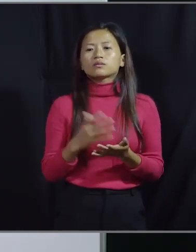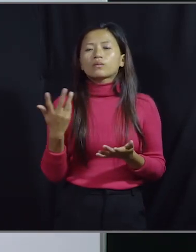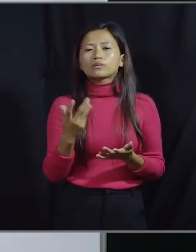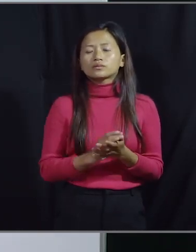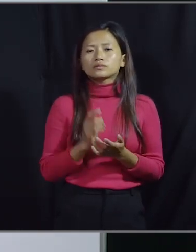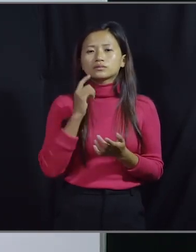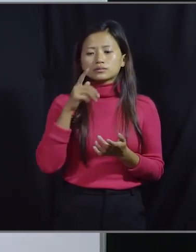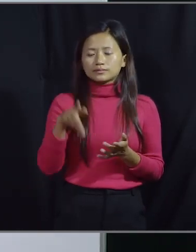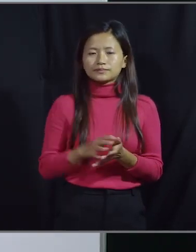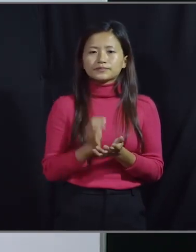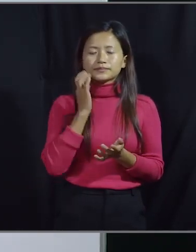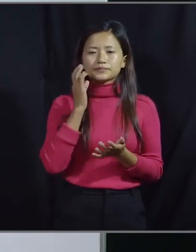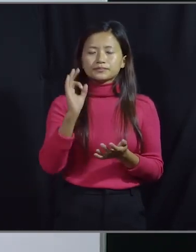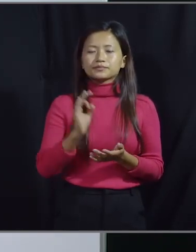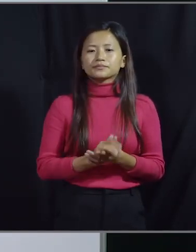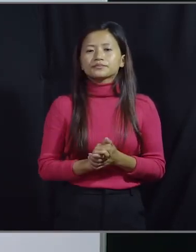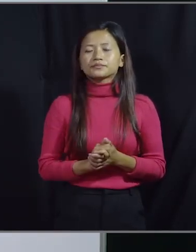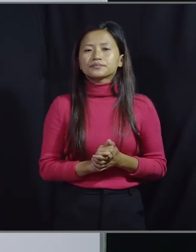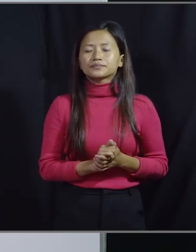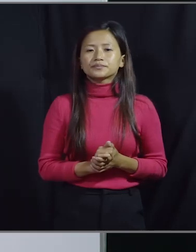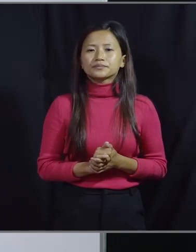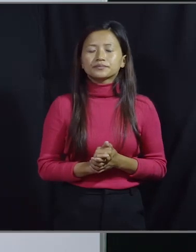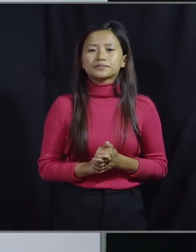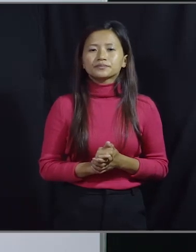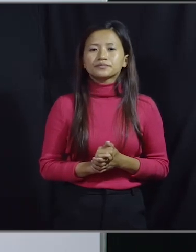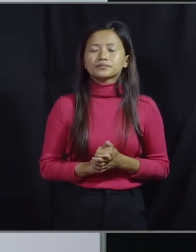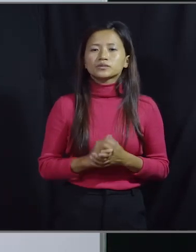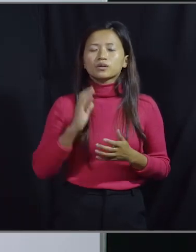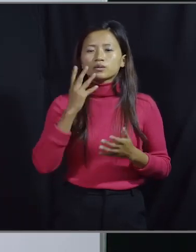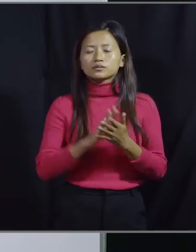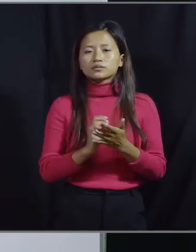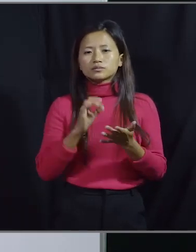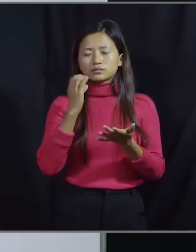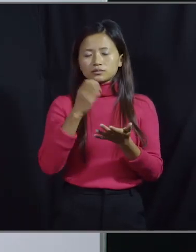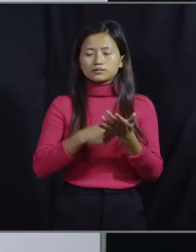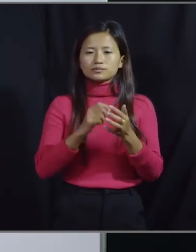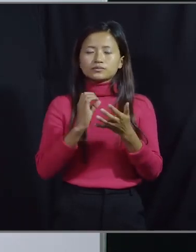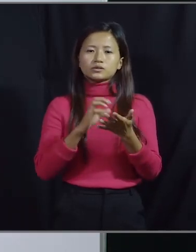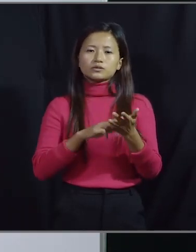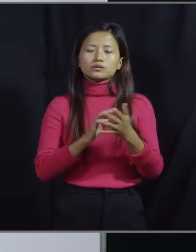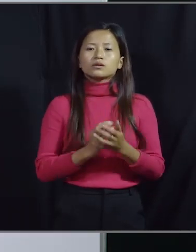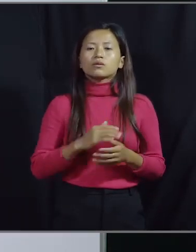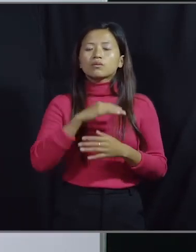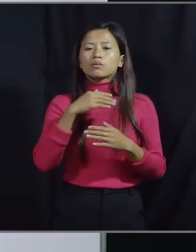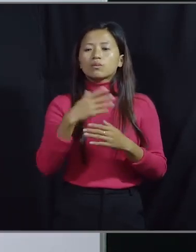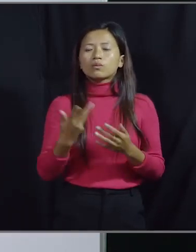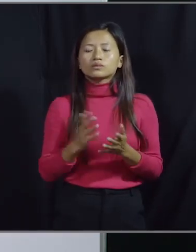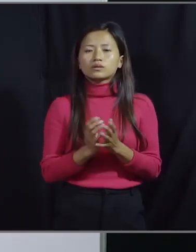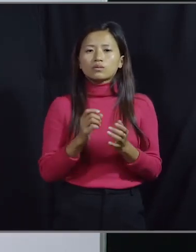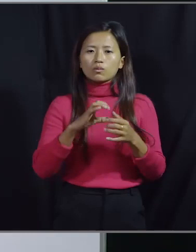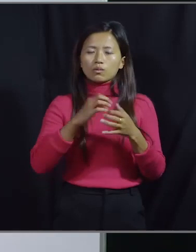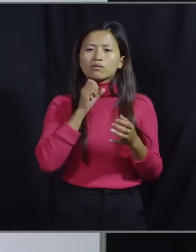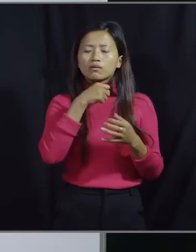important? Why this Reconstitution take place? When the Reconstitution takes place, what are all partners supposed to